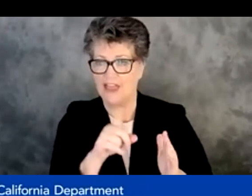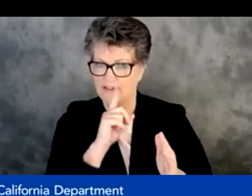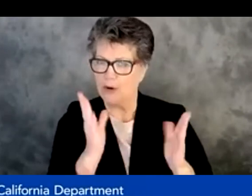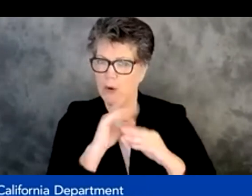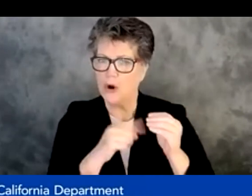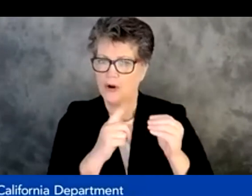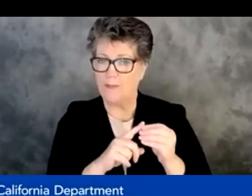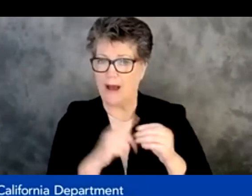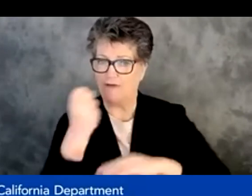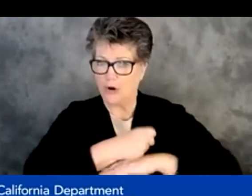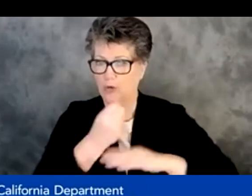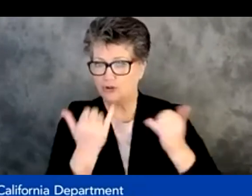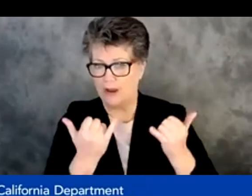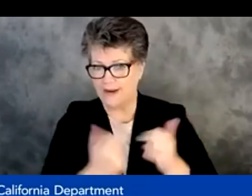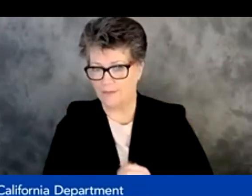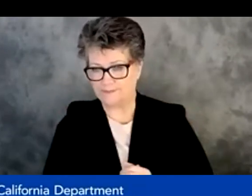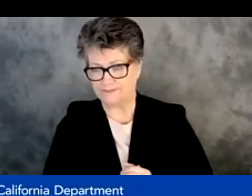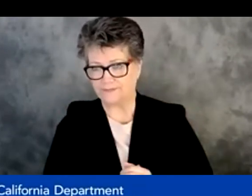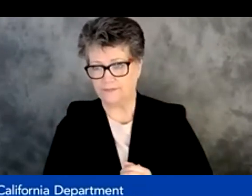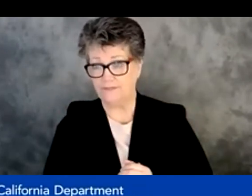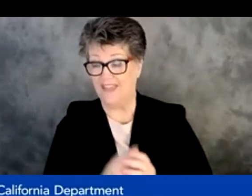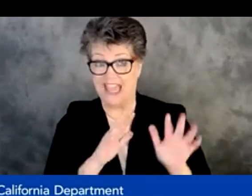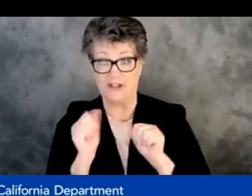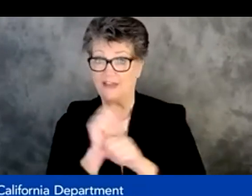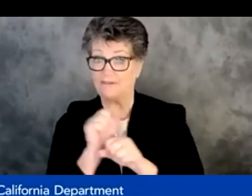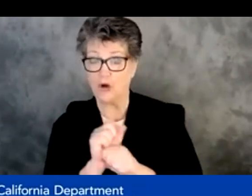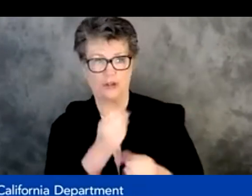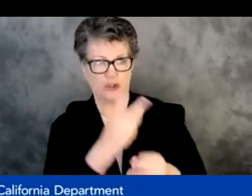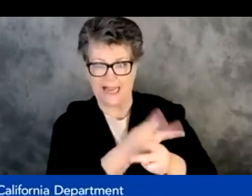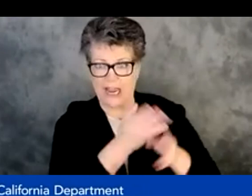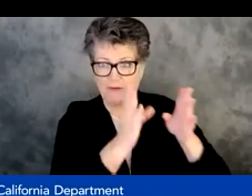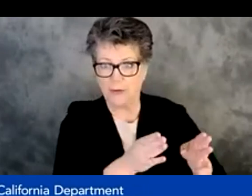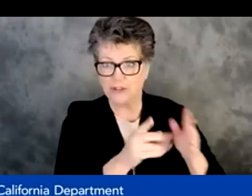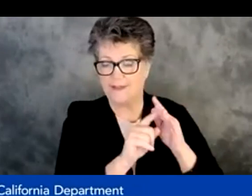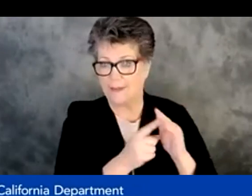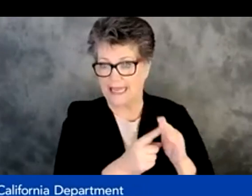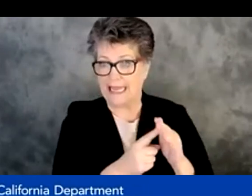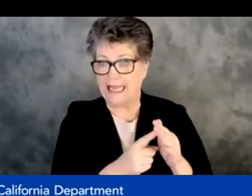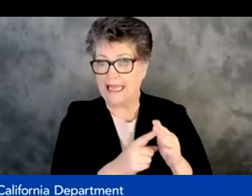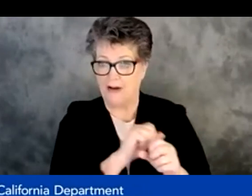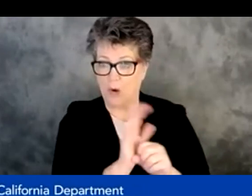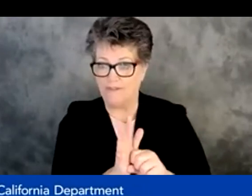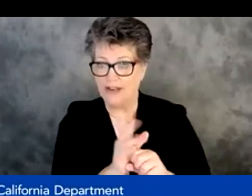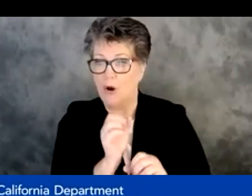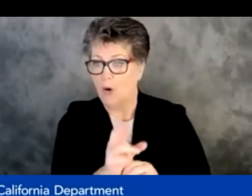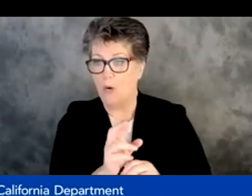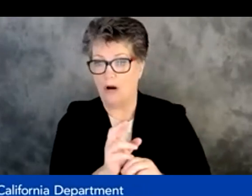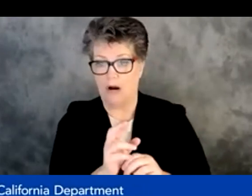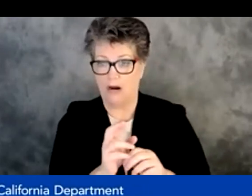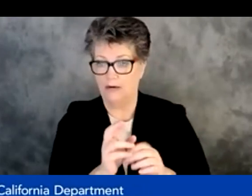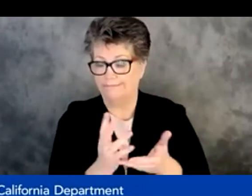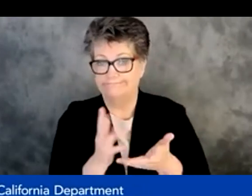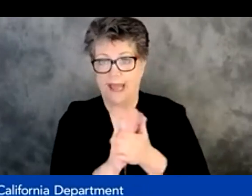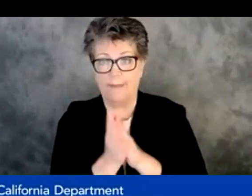about foreclosure right now. They either left work to care for somebody at the beginning of COVID, or they ended up